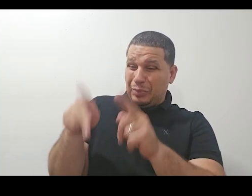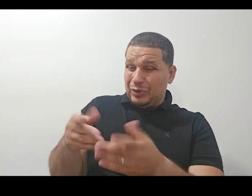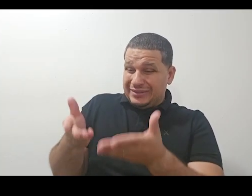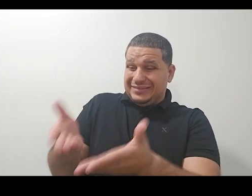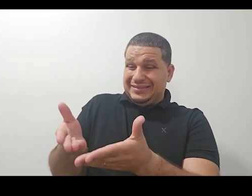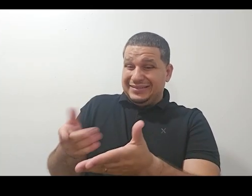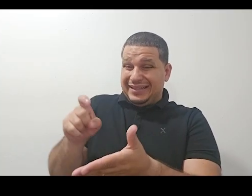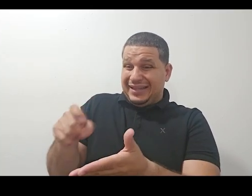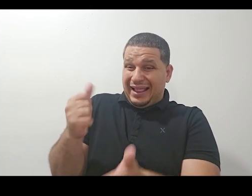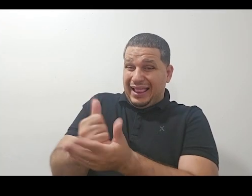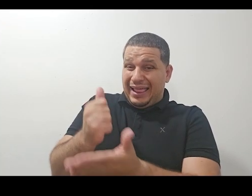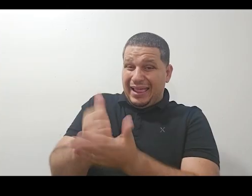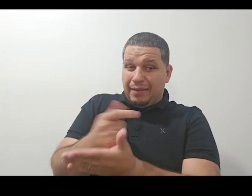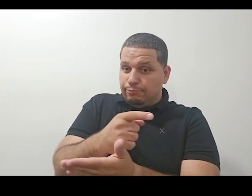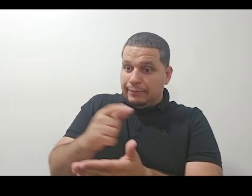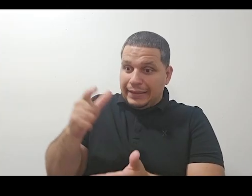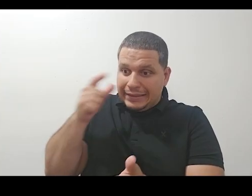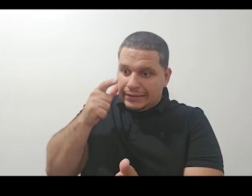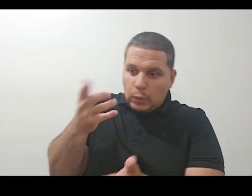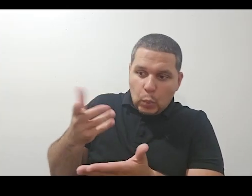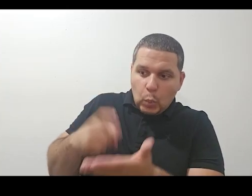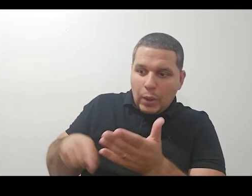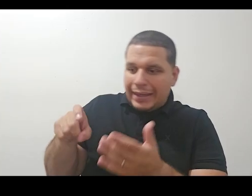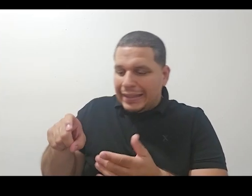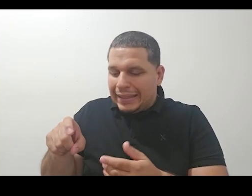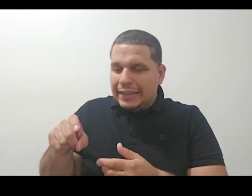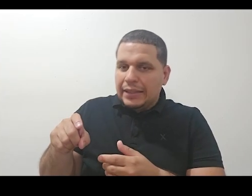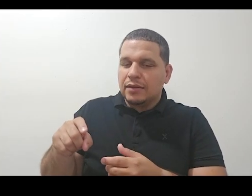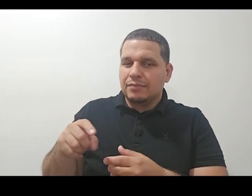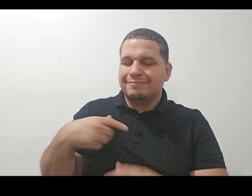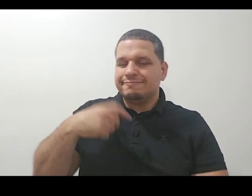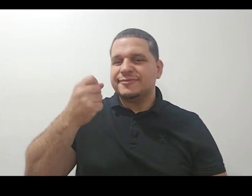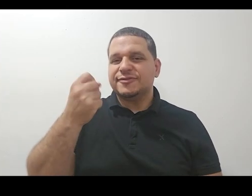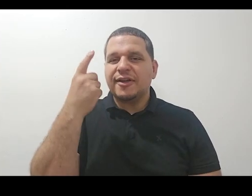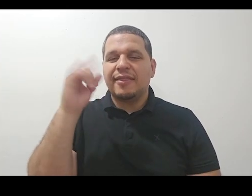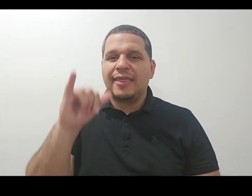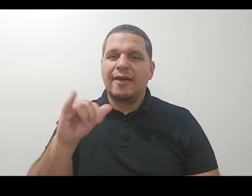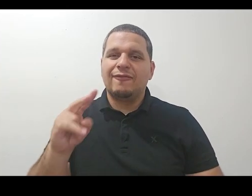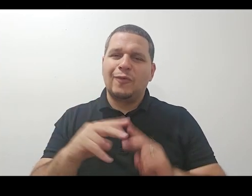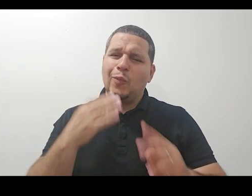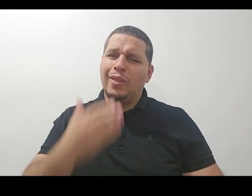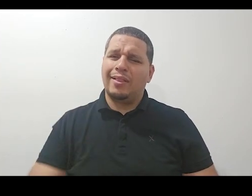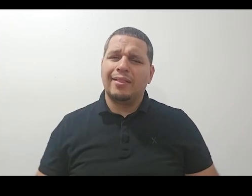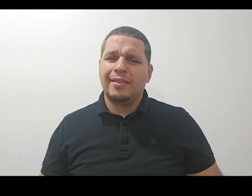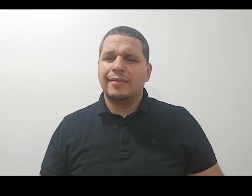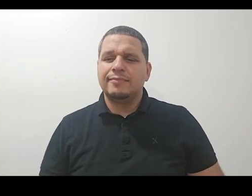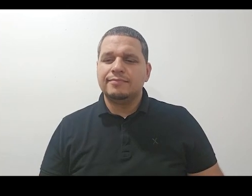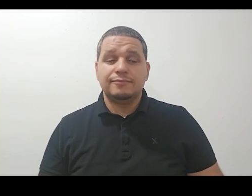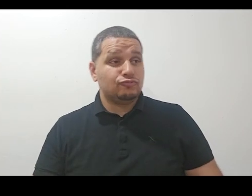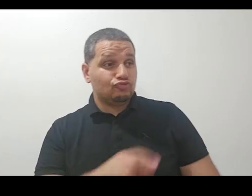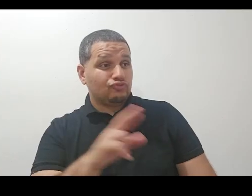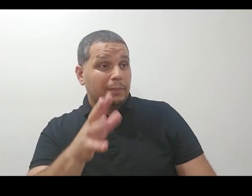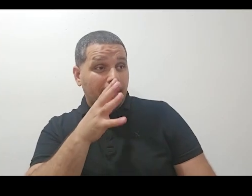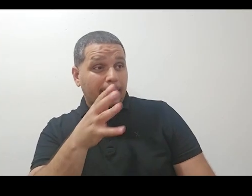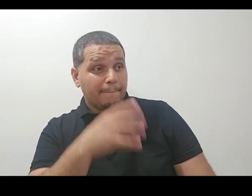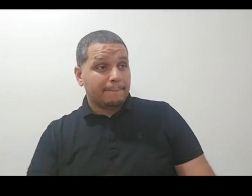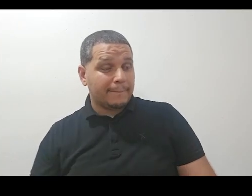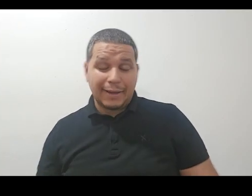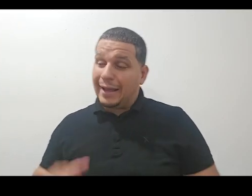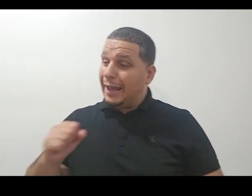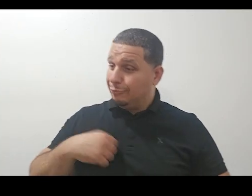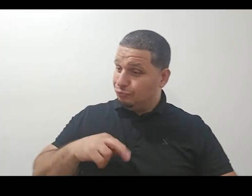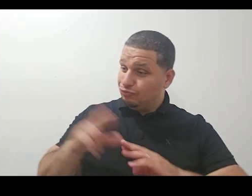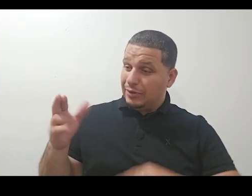to the person that is needing the help and know what help they need. So I understand that very well. Yeah. You ready,